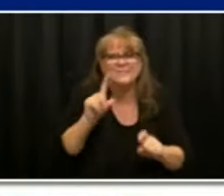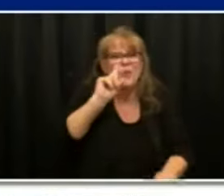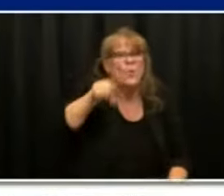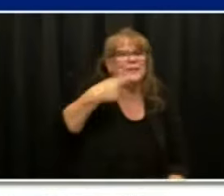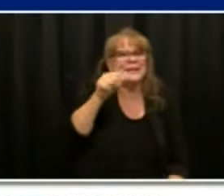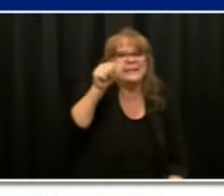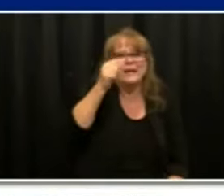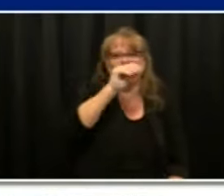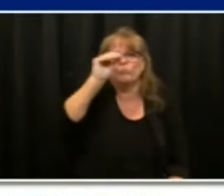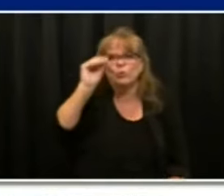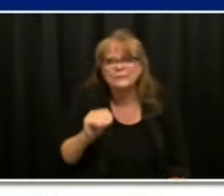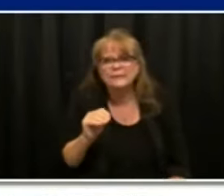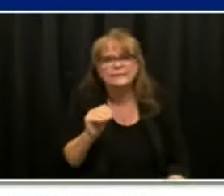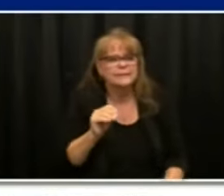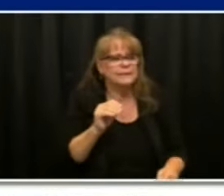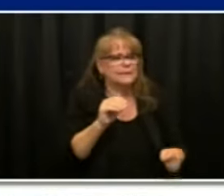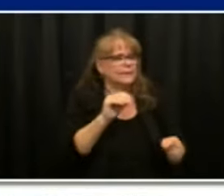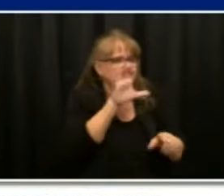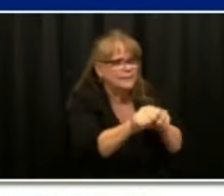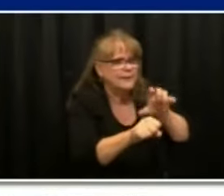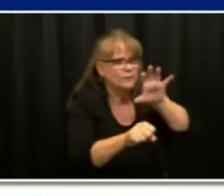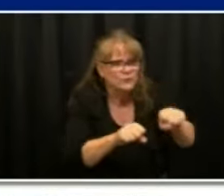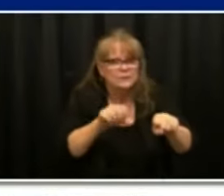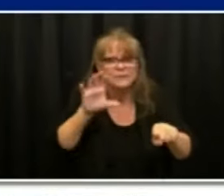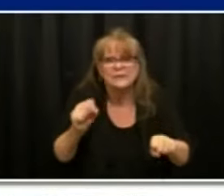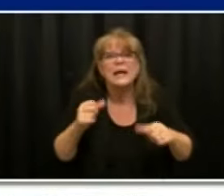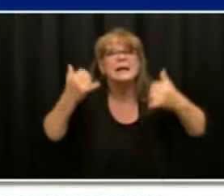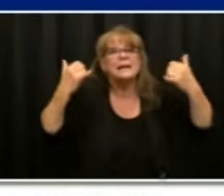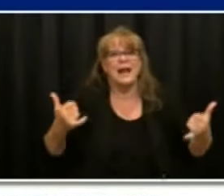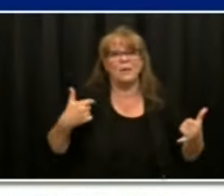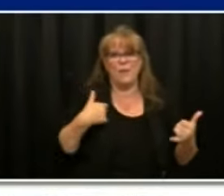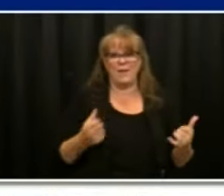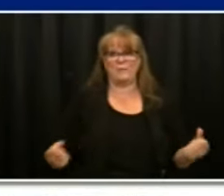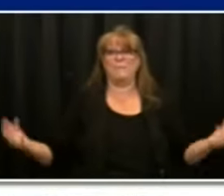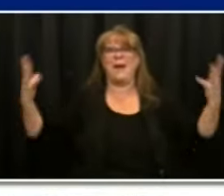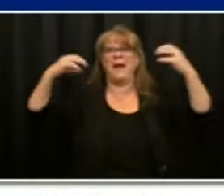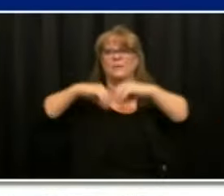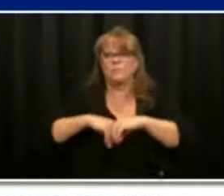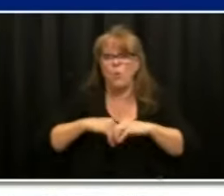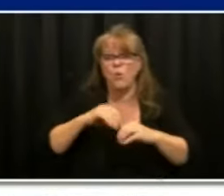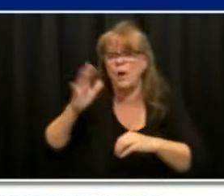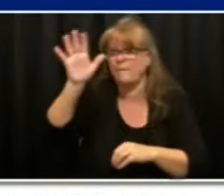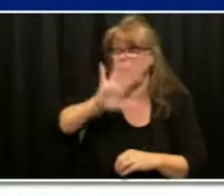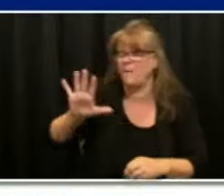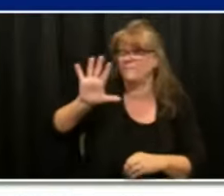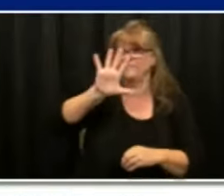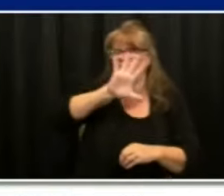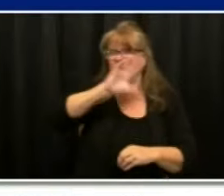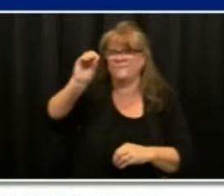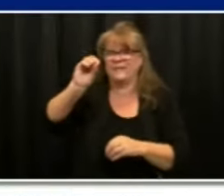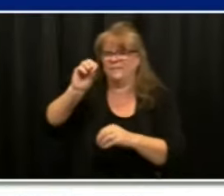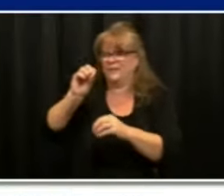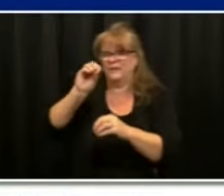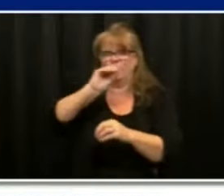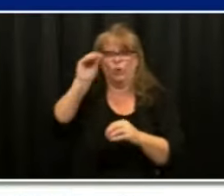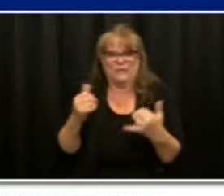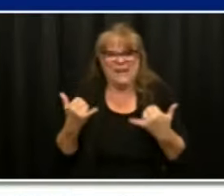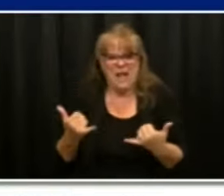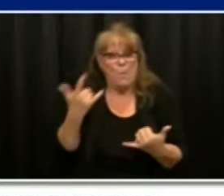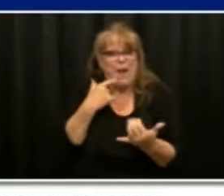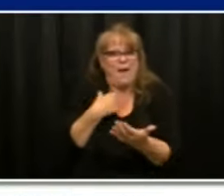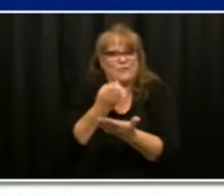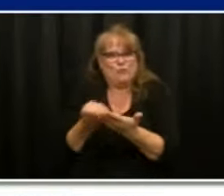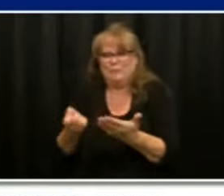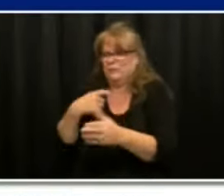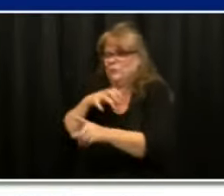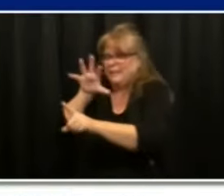being identified. Now we estimate that about 50% of cases are. We want everyone who needs a test to keep getting tested. We